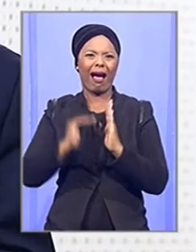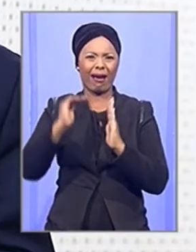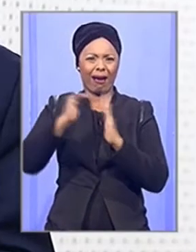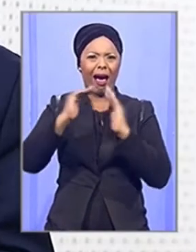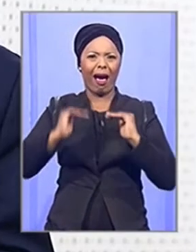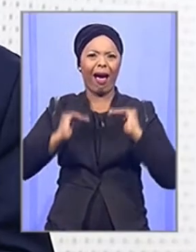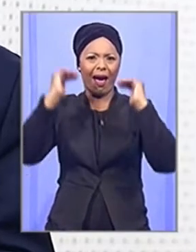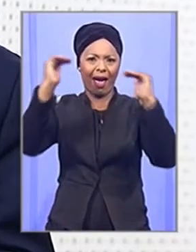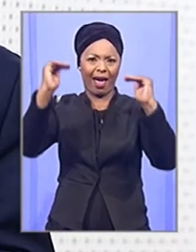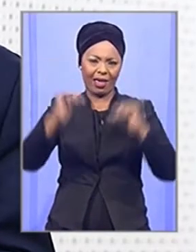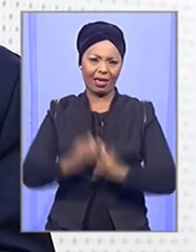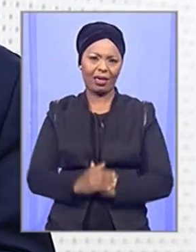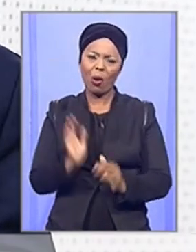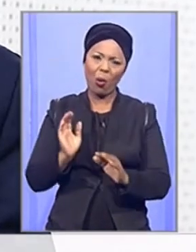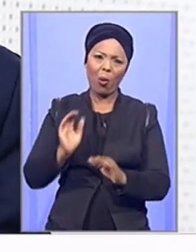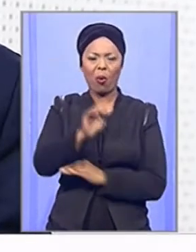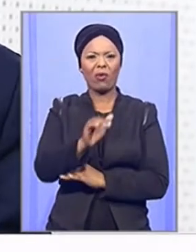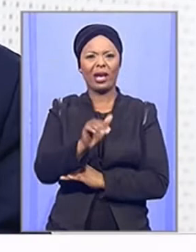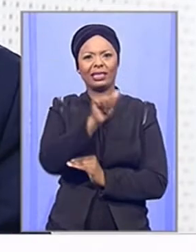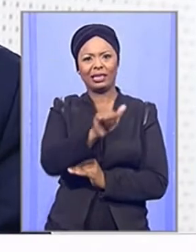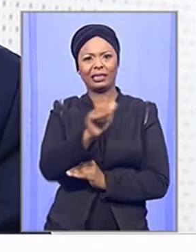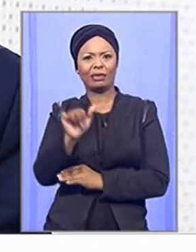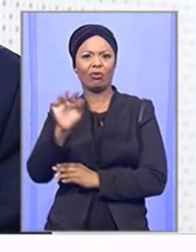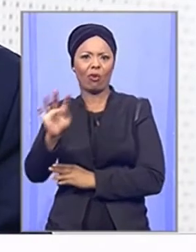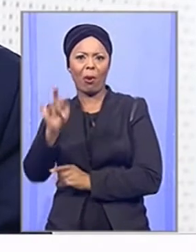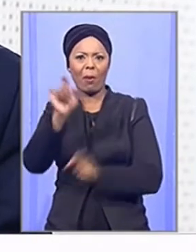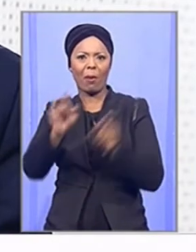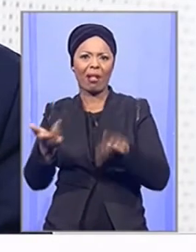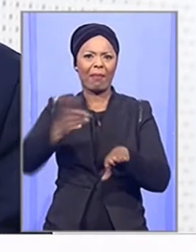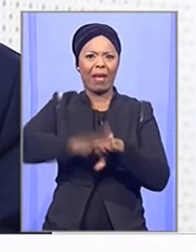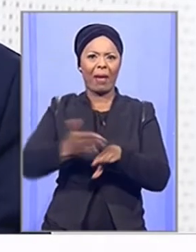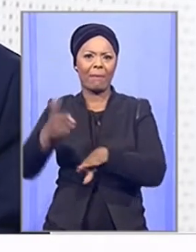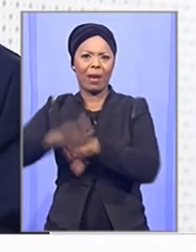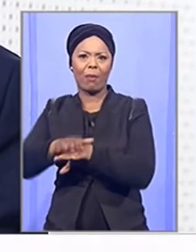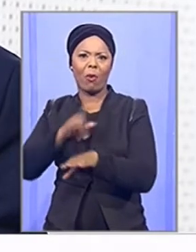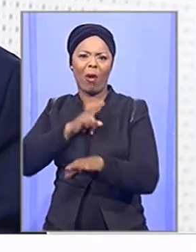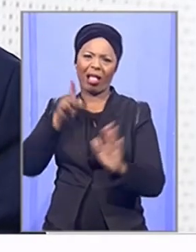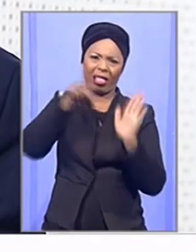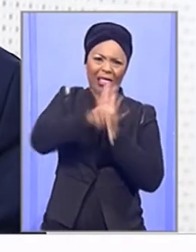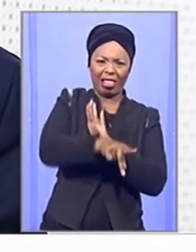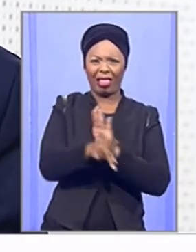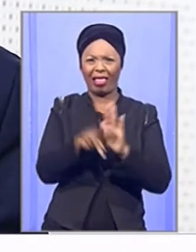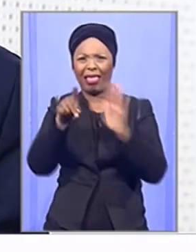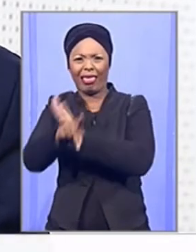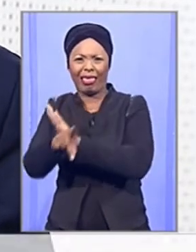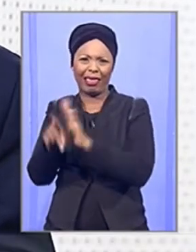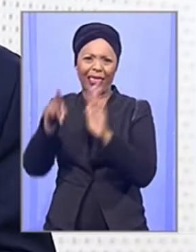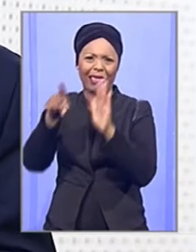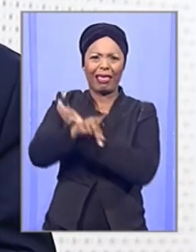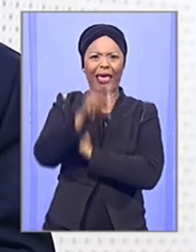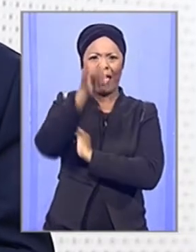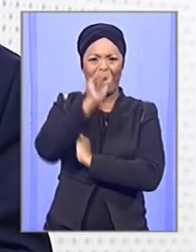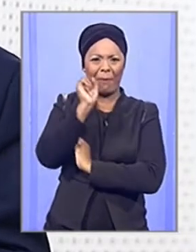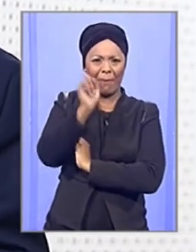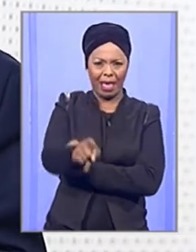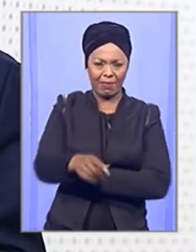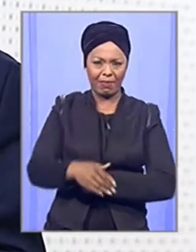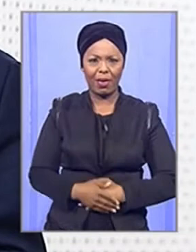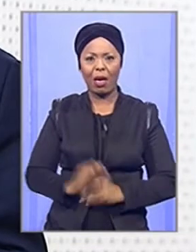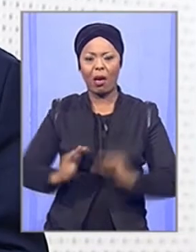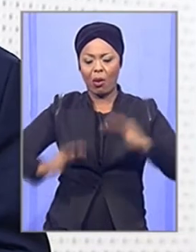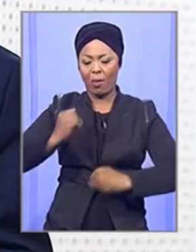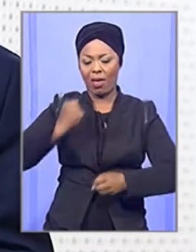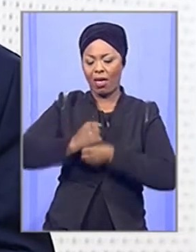of 664 more people murdered compared to the same period last year, when the country was placed